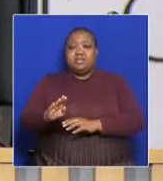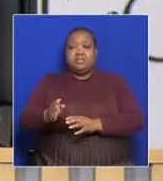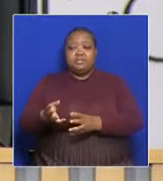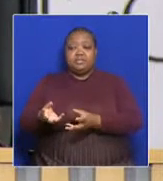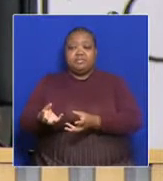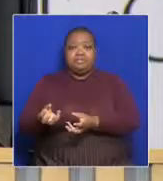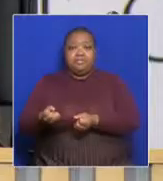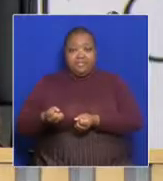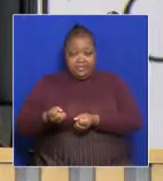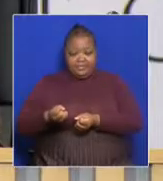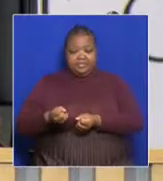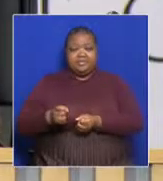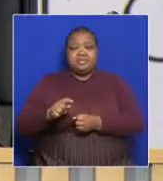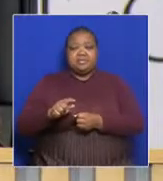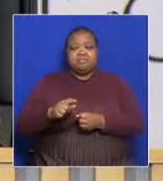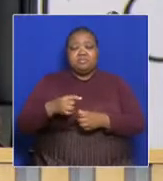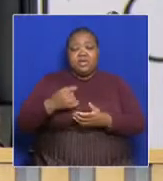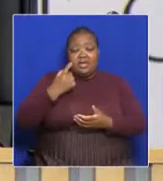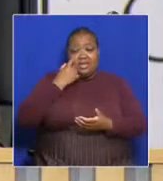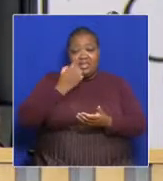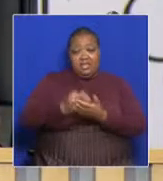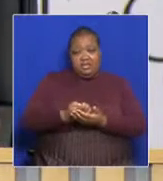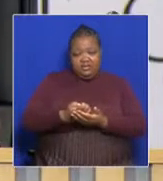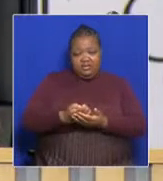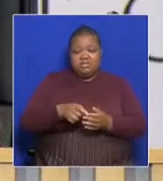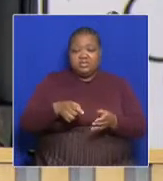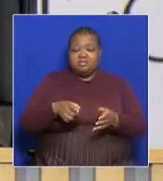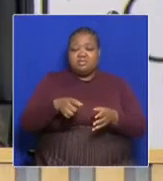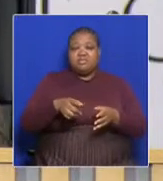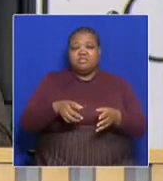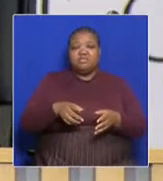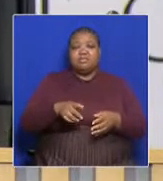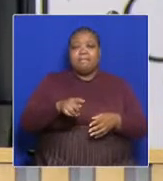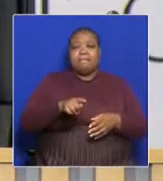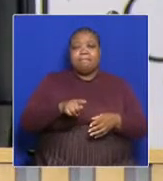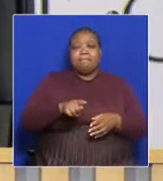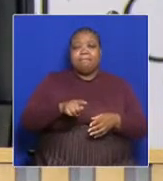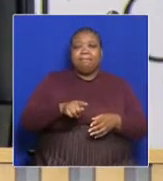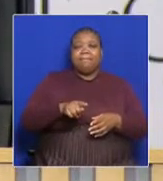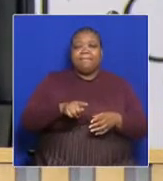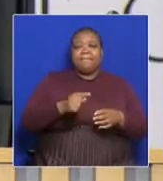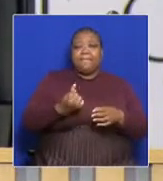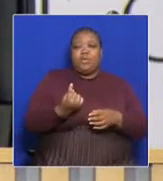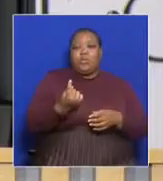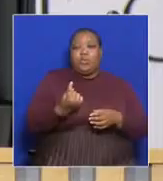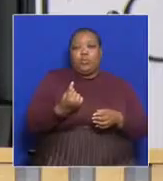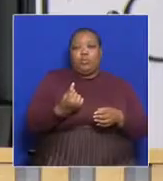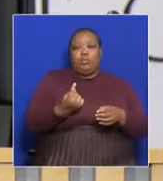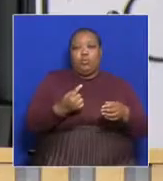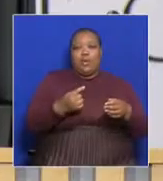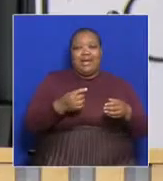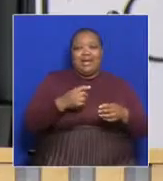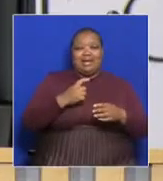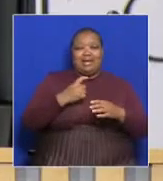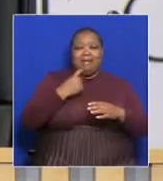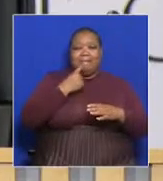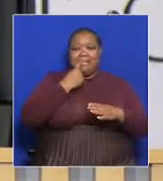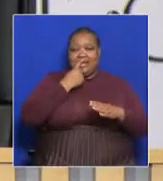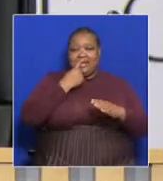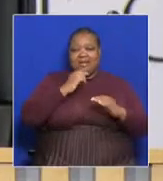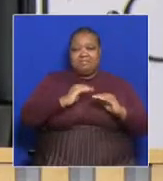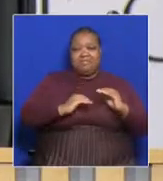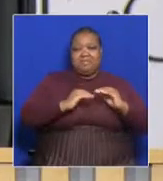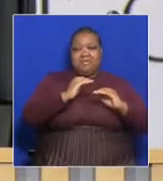those exhibits as well were stored in an unused cell, a single bricklayer cell. That's nearly